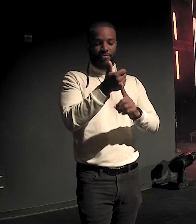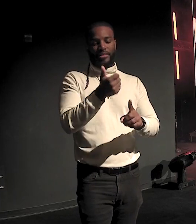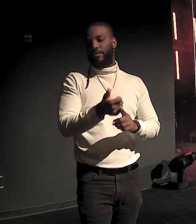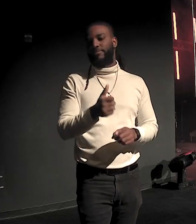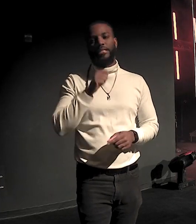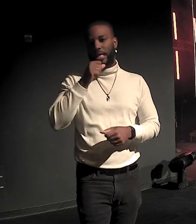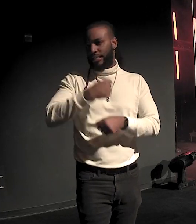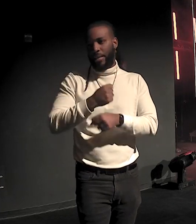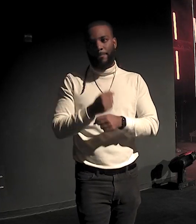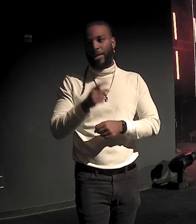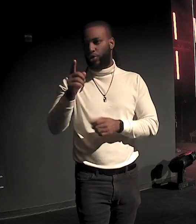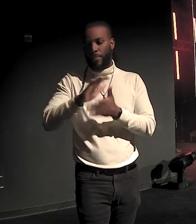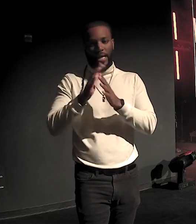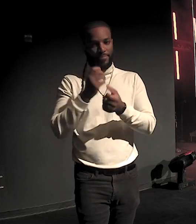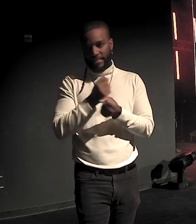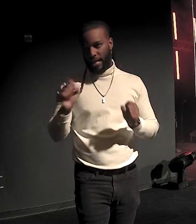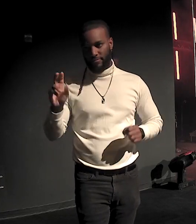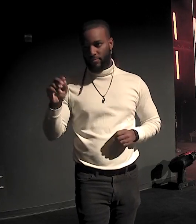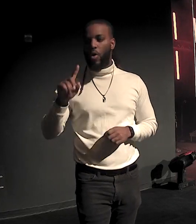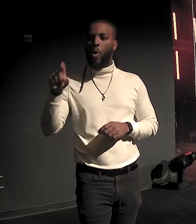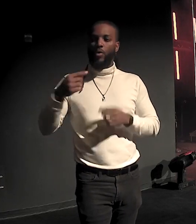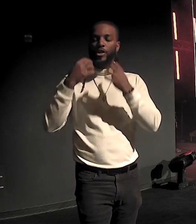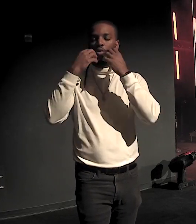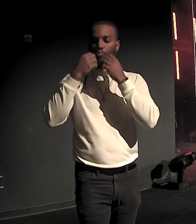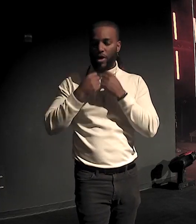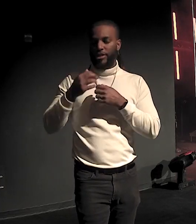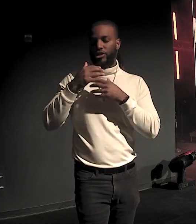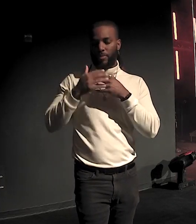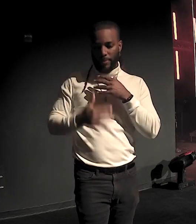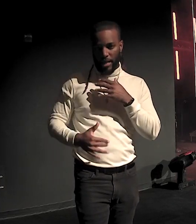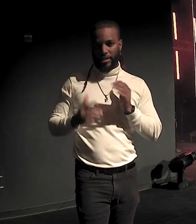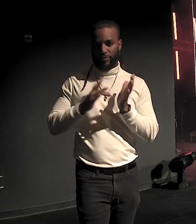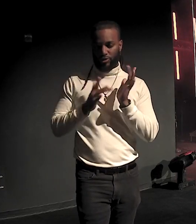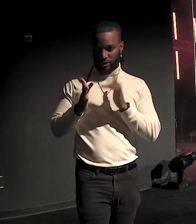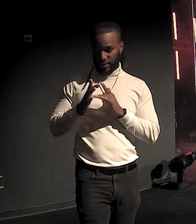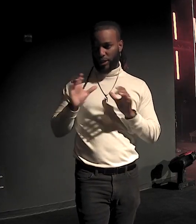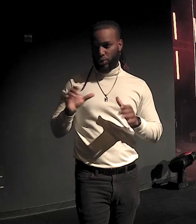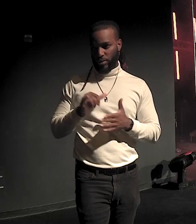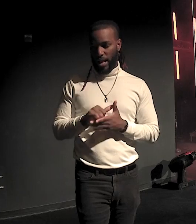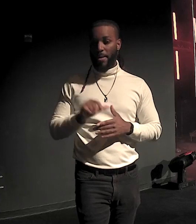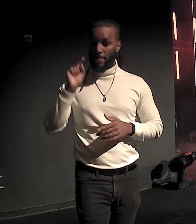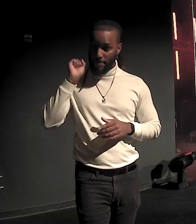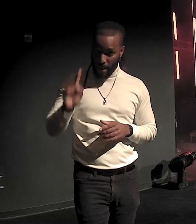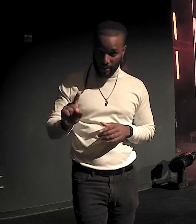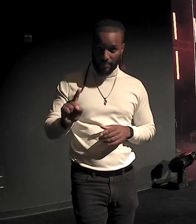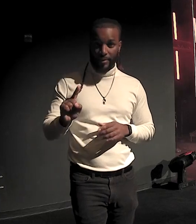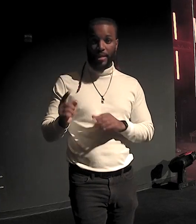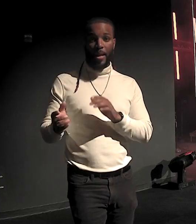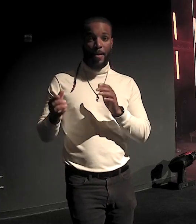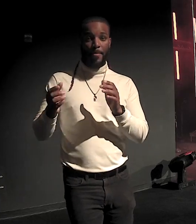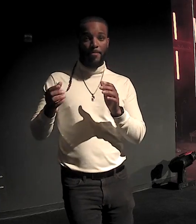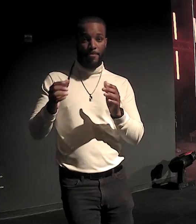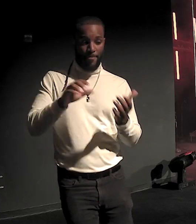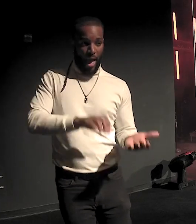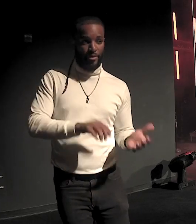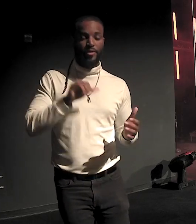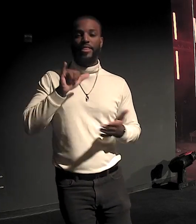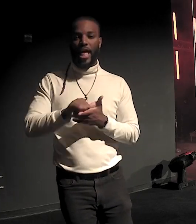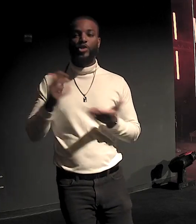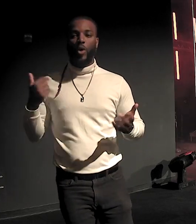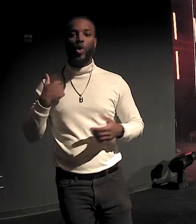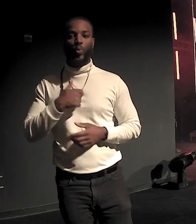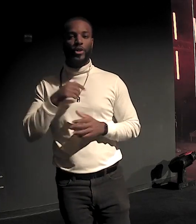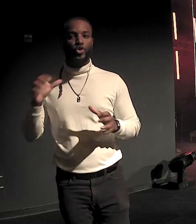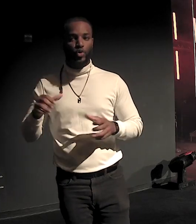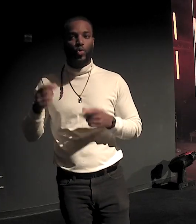doesn't make you get saved. Only the precious blood of Jesus can do that, okay? But baptism is what we do when